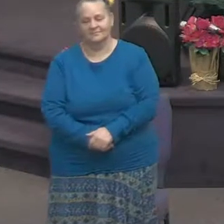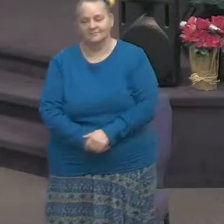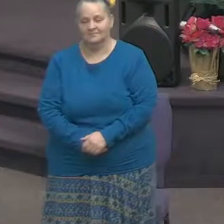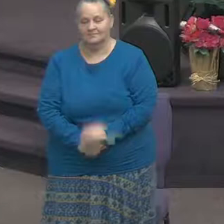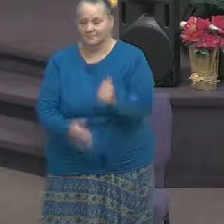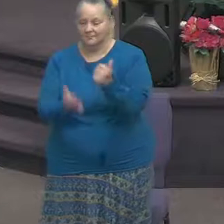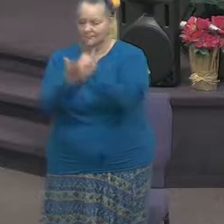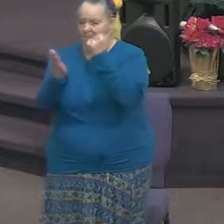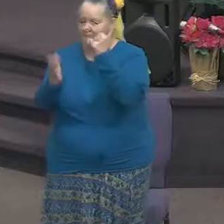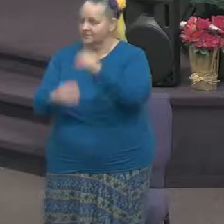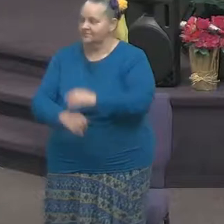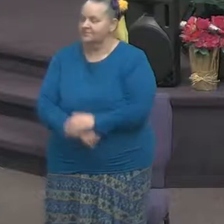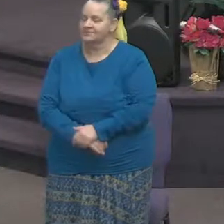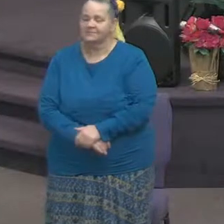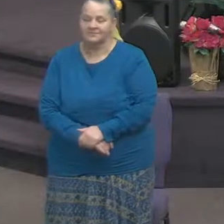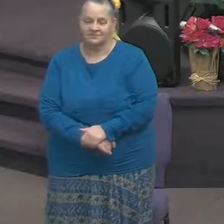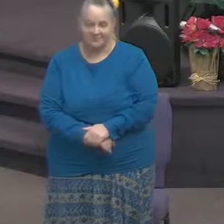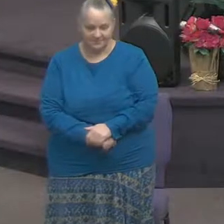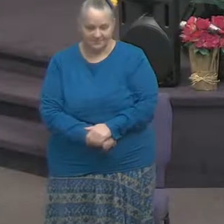Amen.